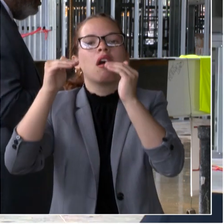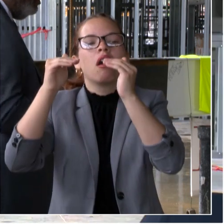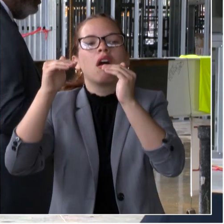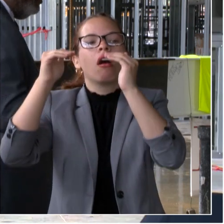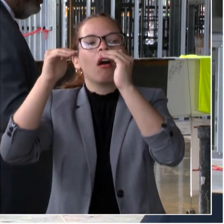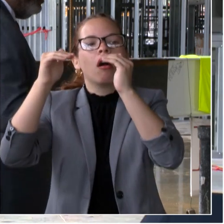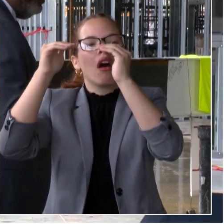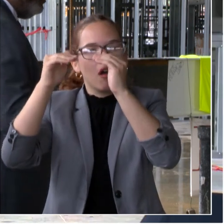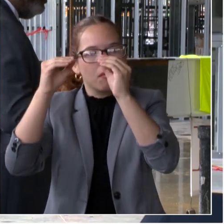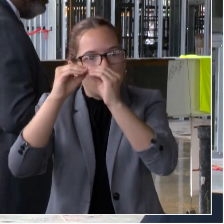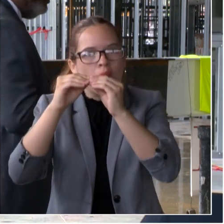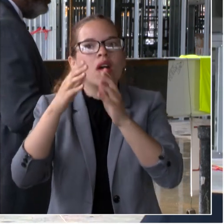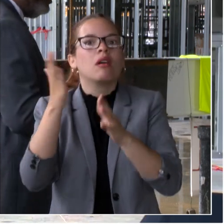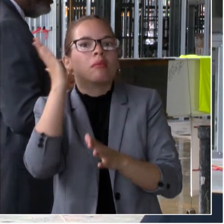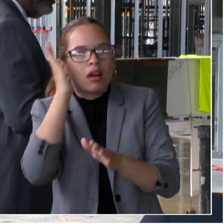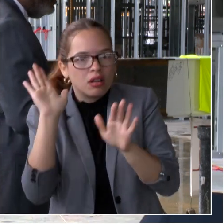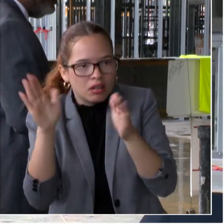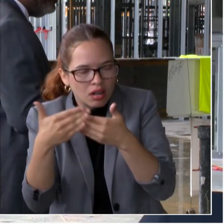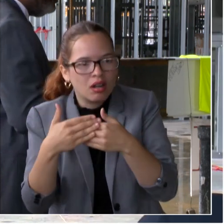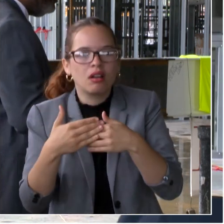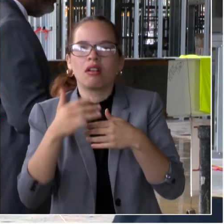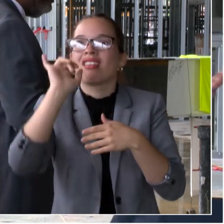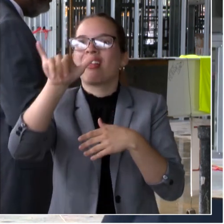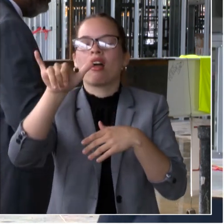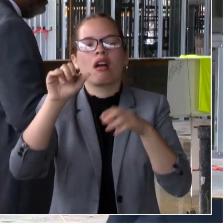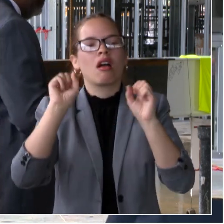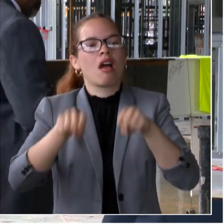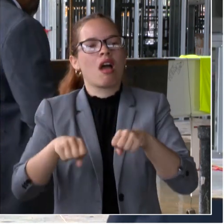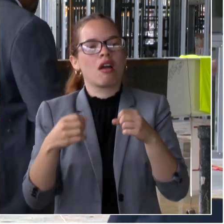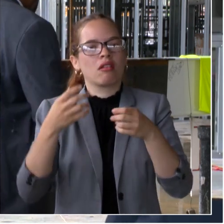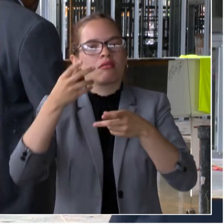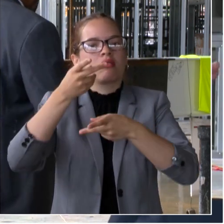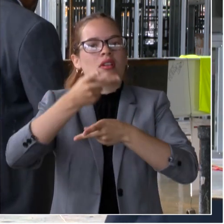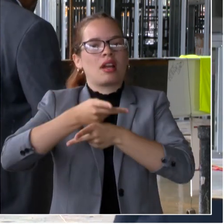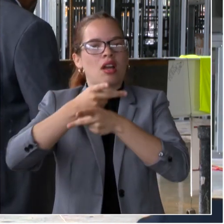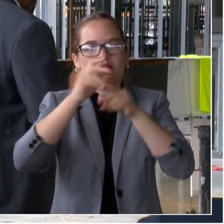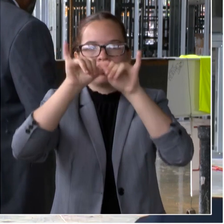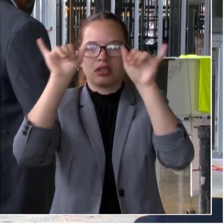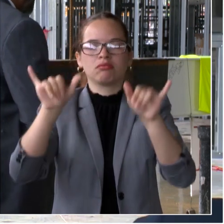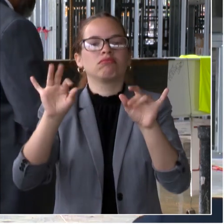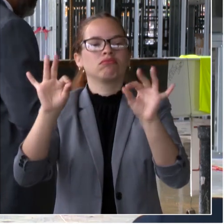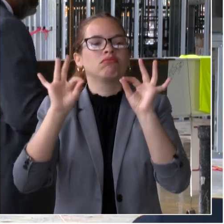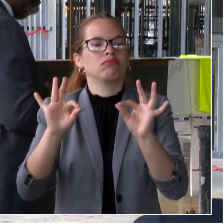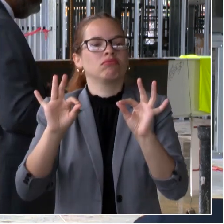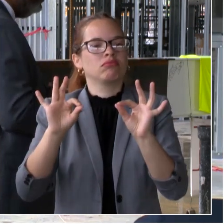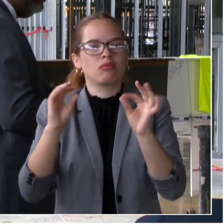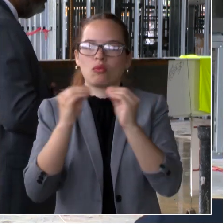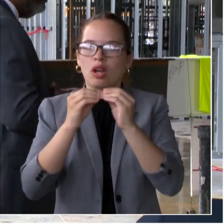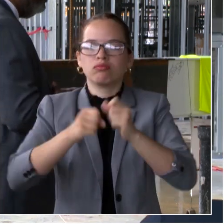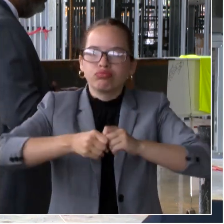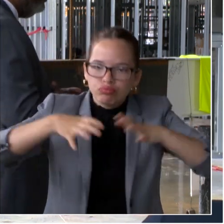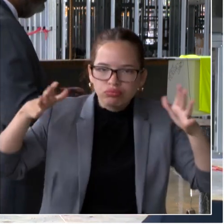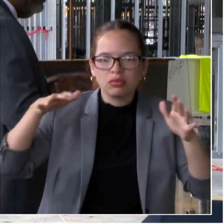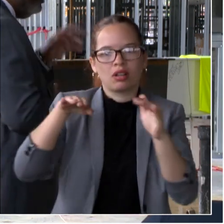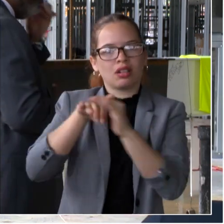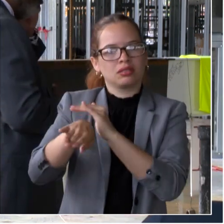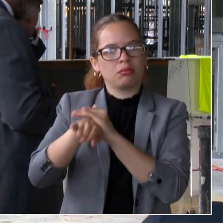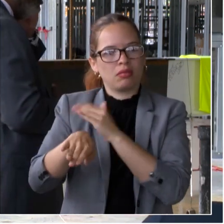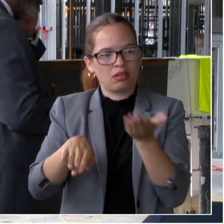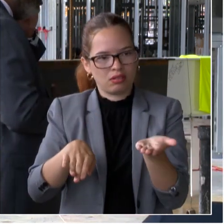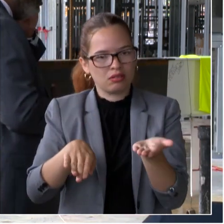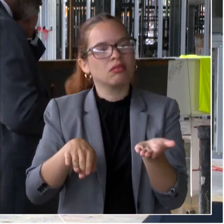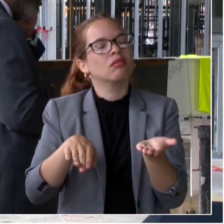case about, since we're making this investment in the construction, that we could go up another floor, so we should go up another floor. We